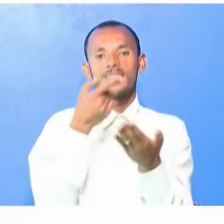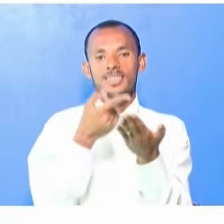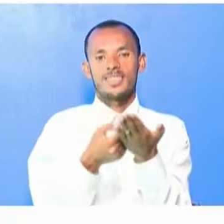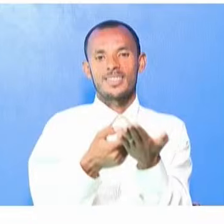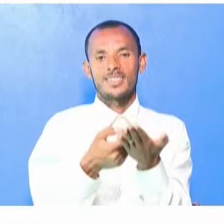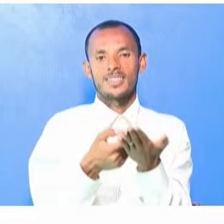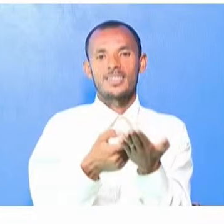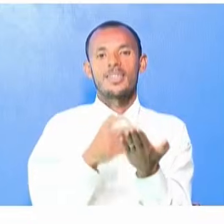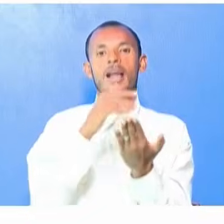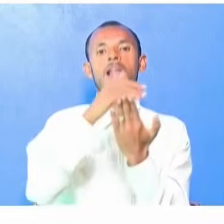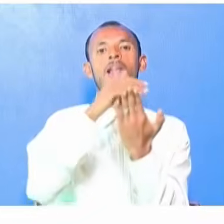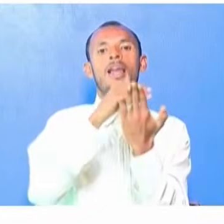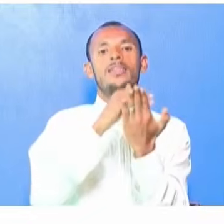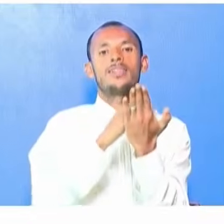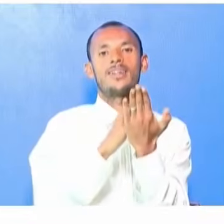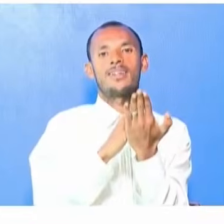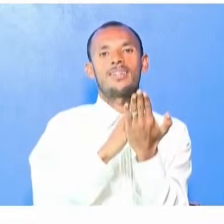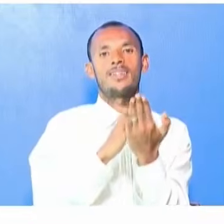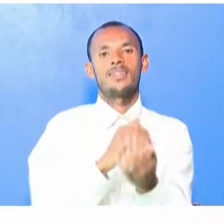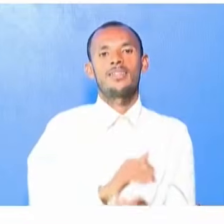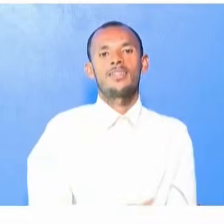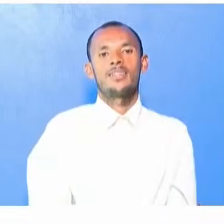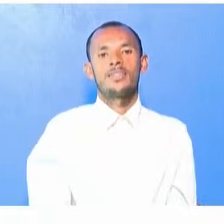this lesson,